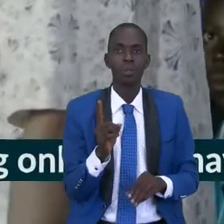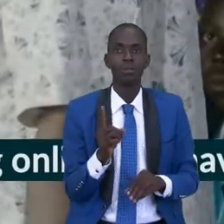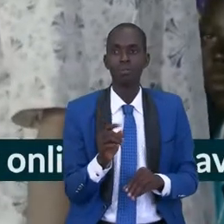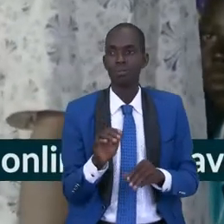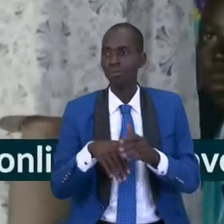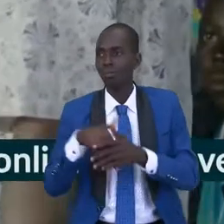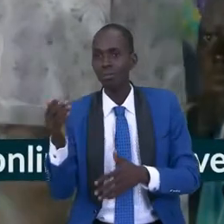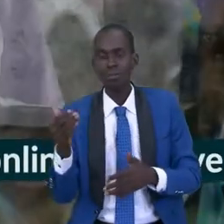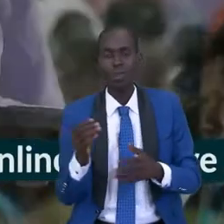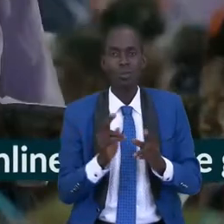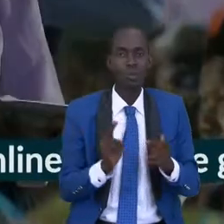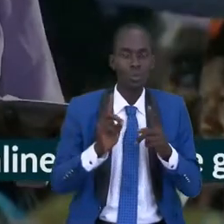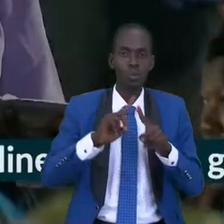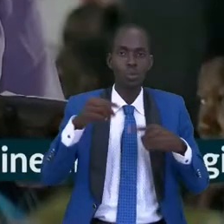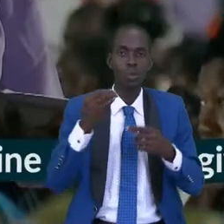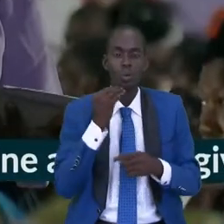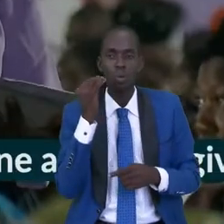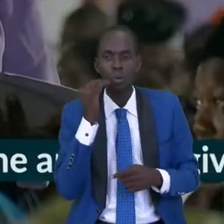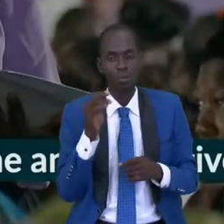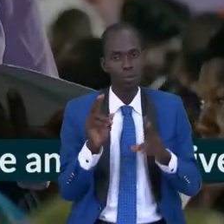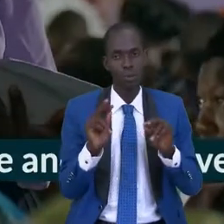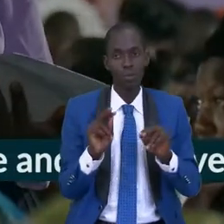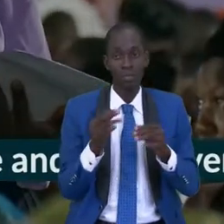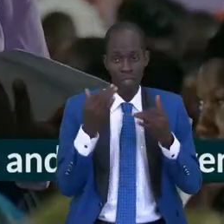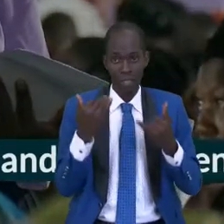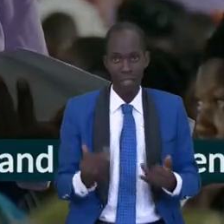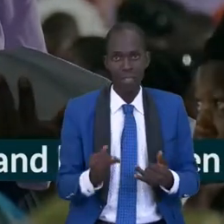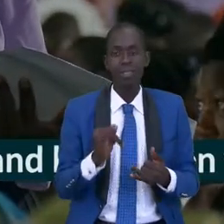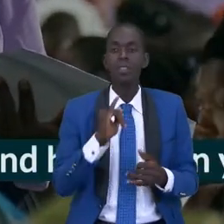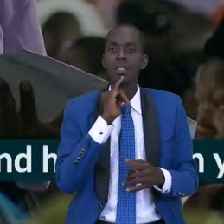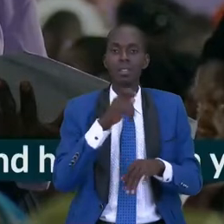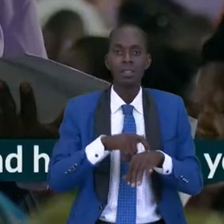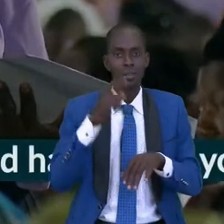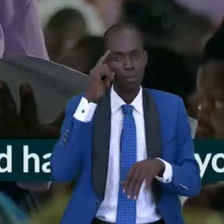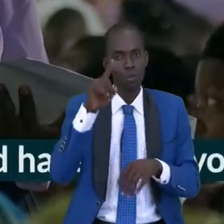if you are watching via television or YouTube,